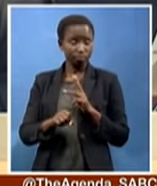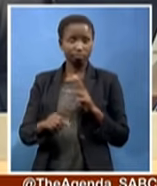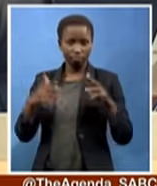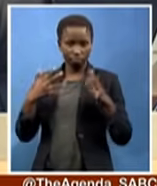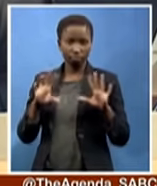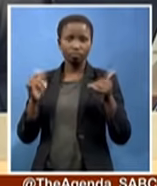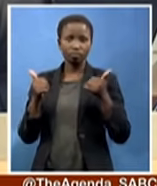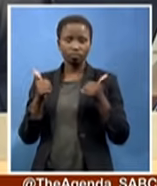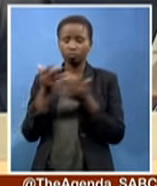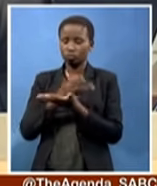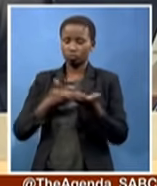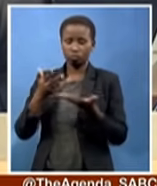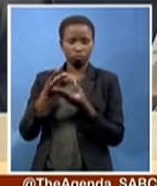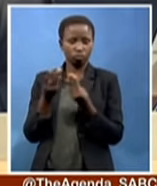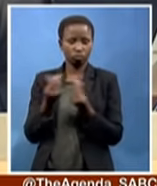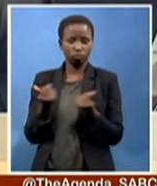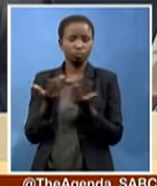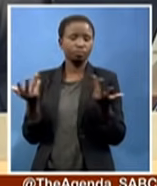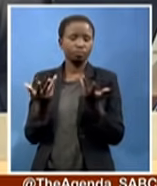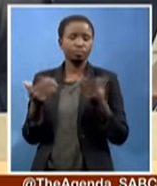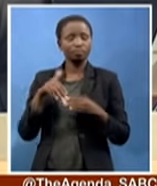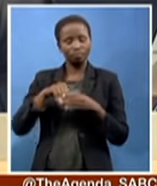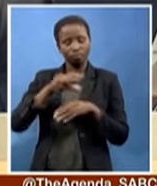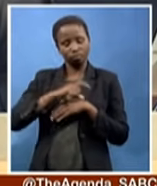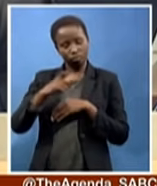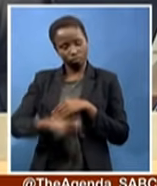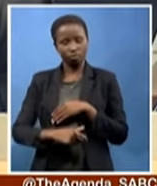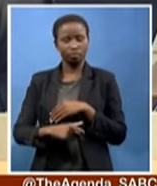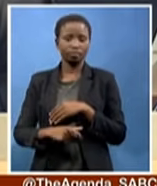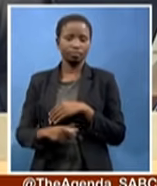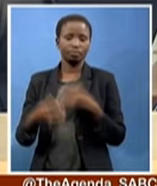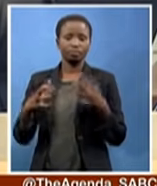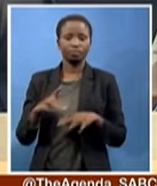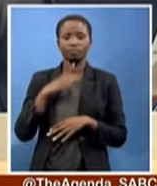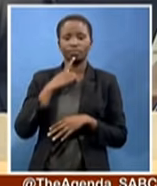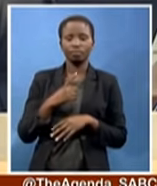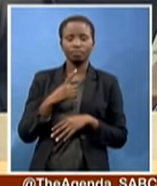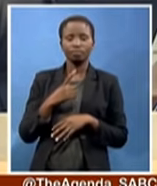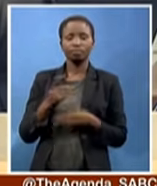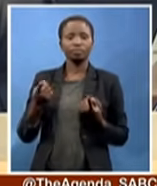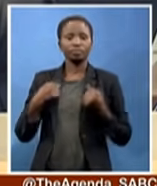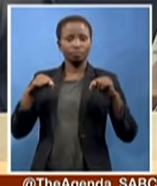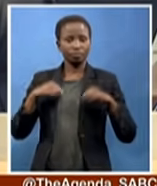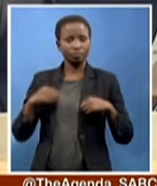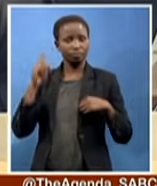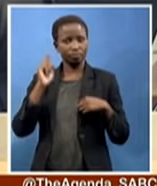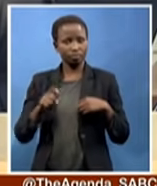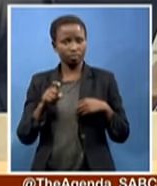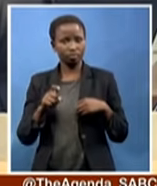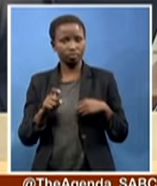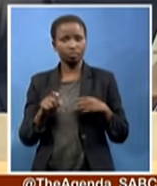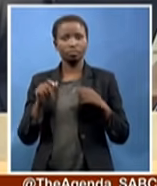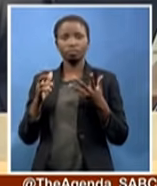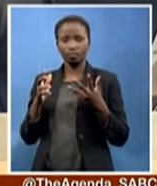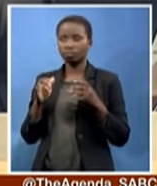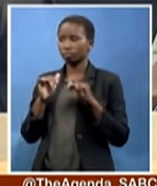did say that we need to openly and publicly acknowledge that these are the